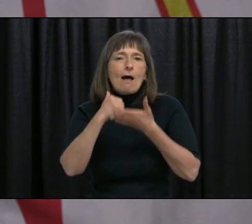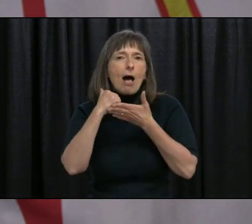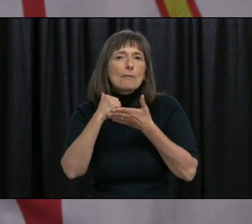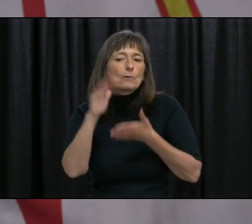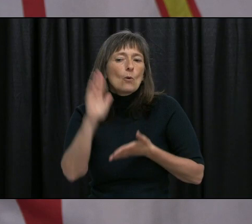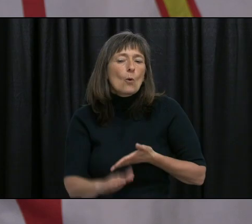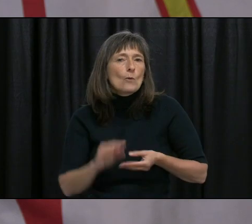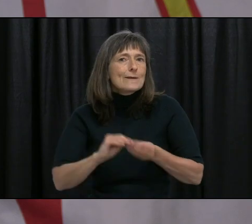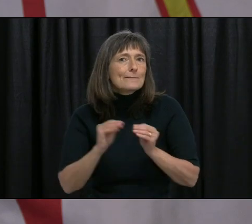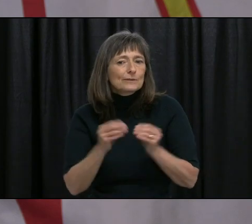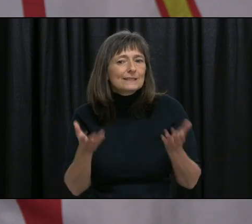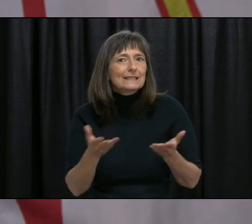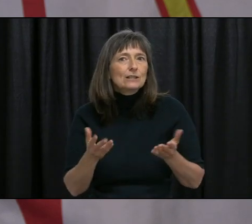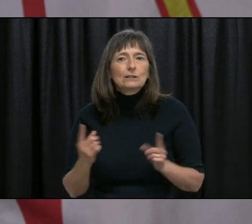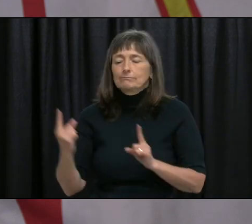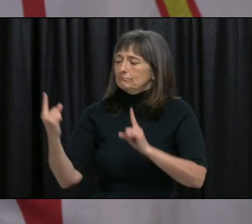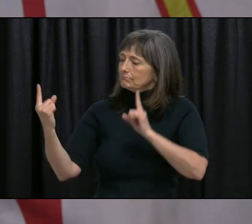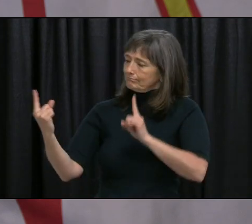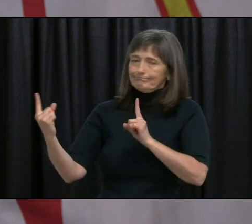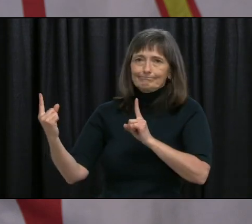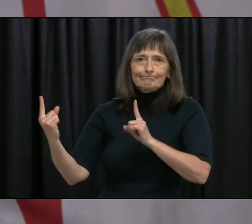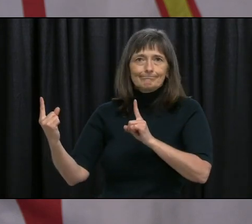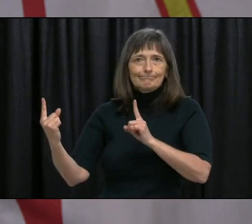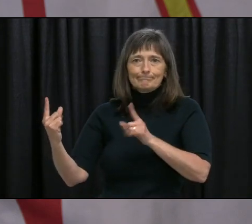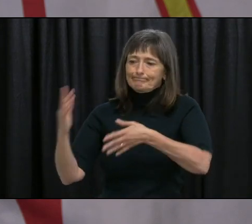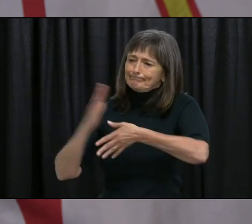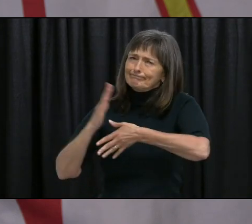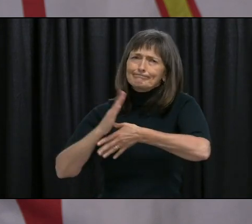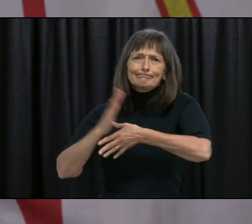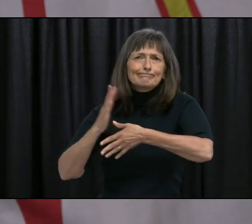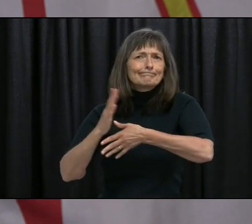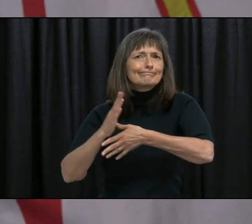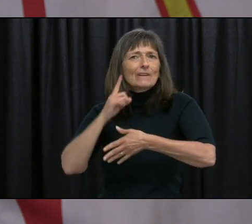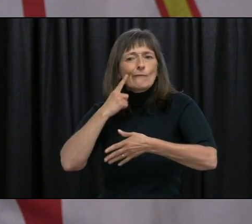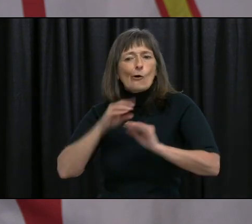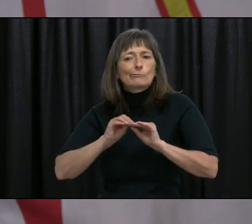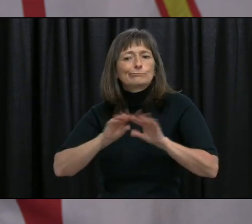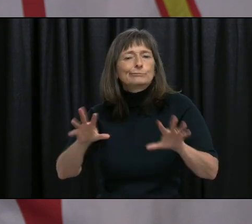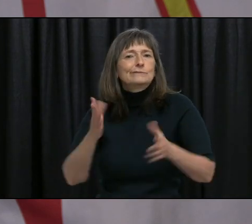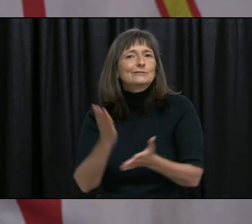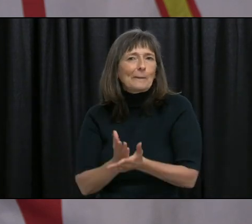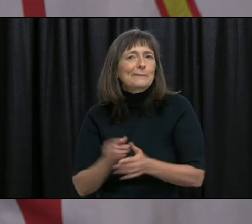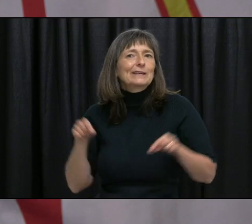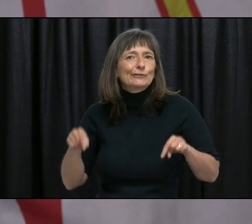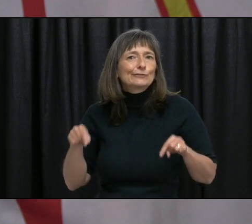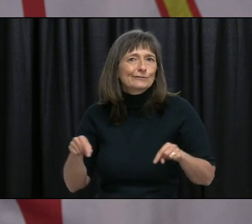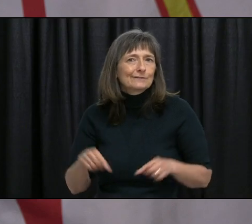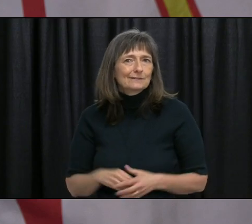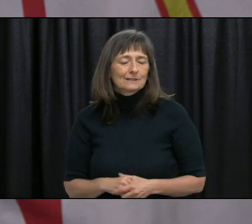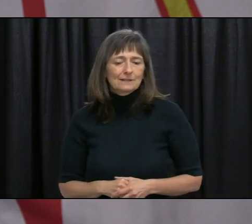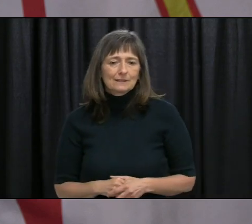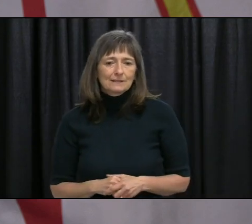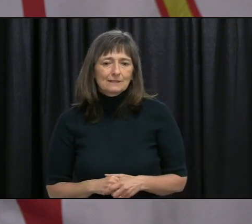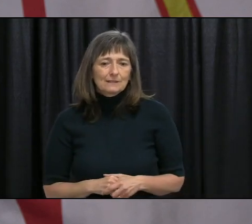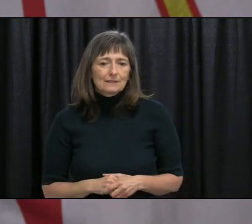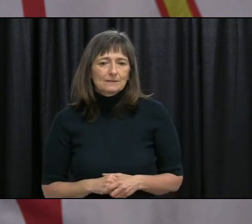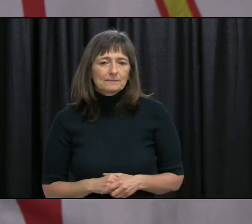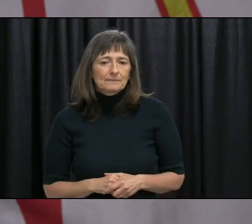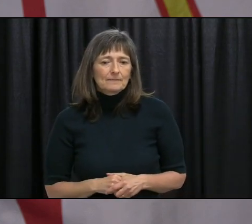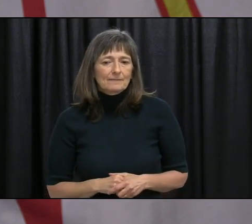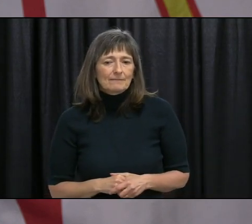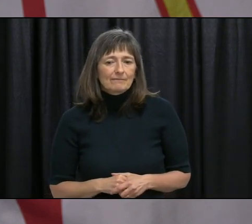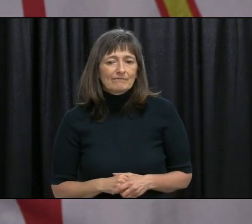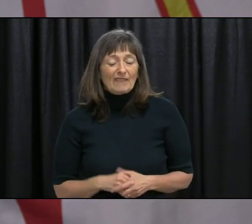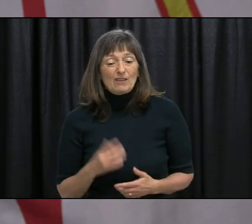really has helped with the delaying the spread of this virus. And certainly we expect that